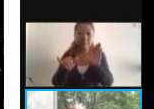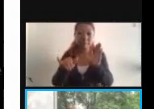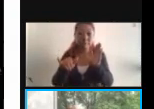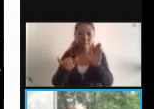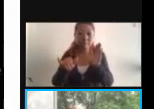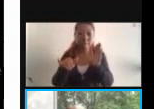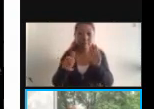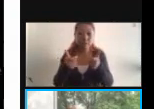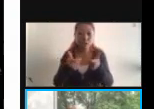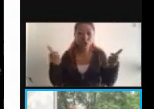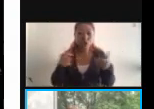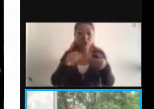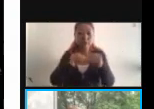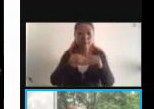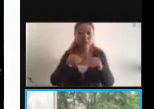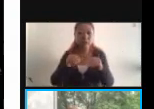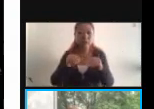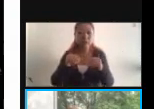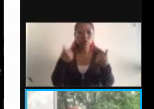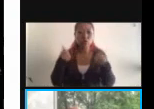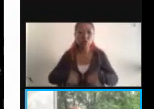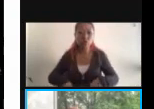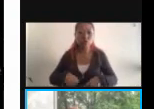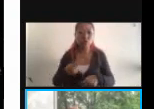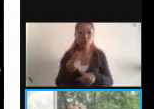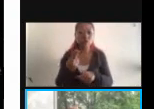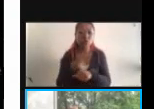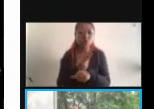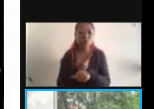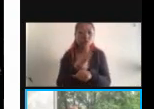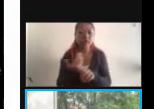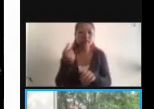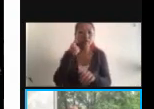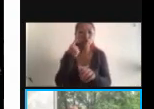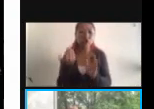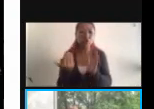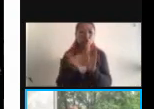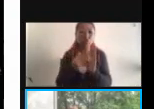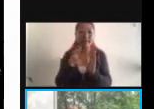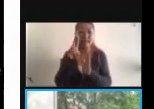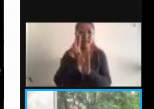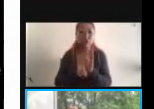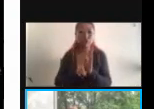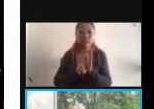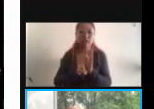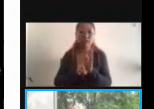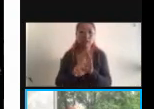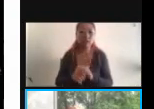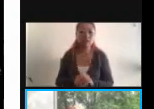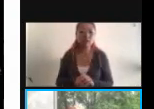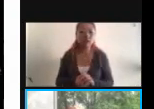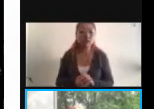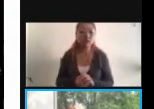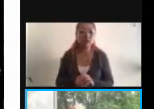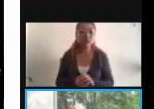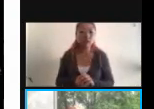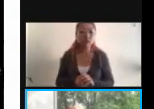members use during launch and re-entry. And so given the